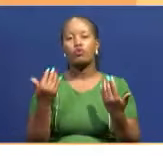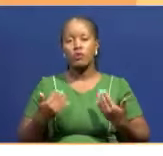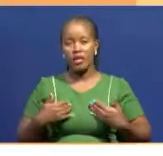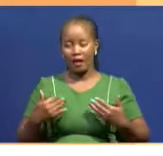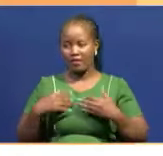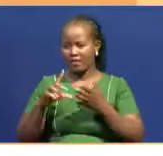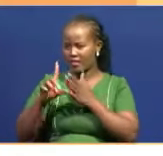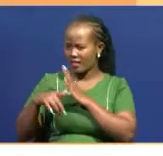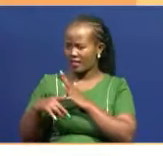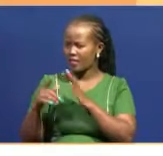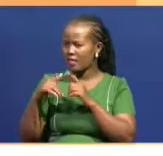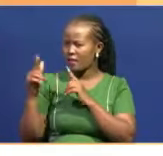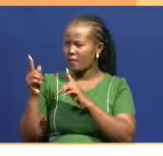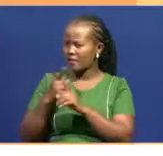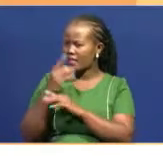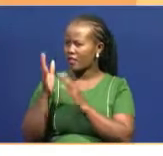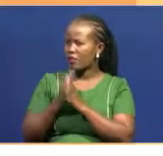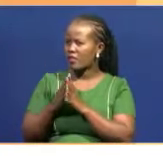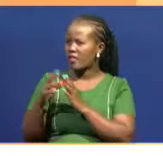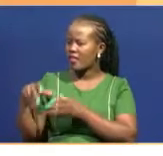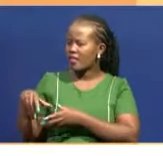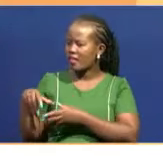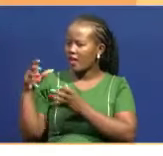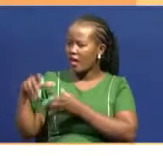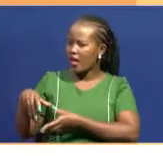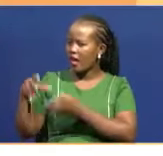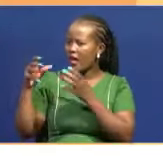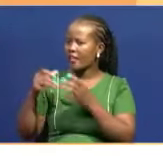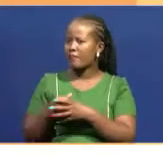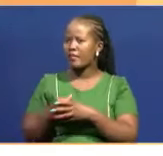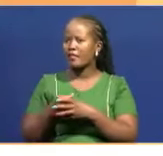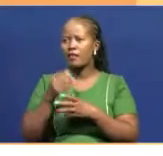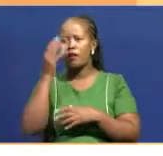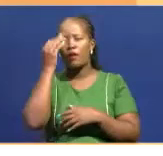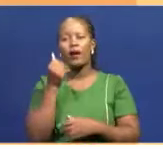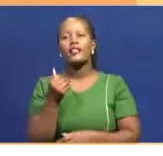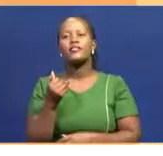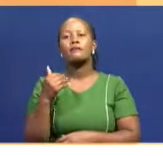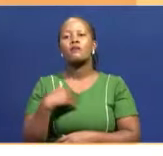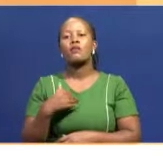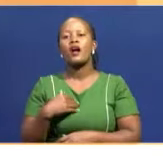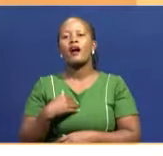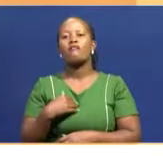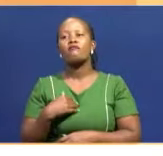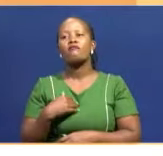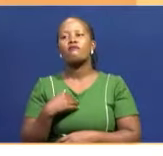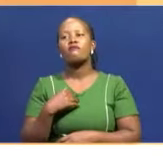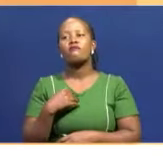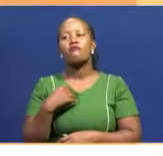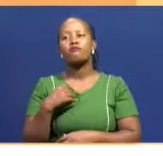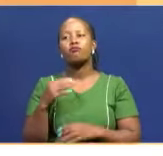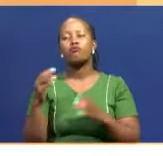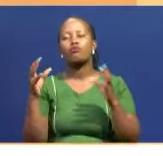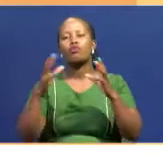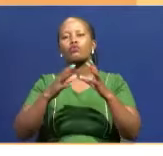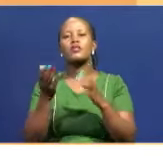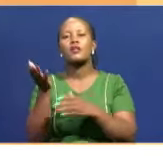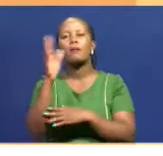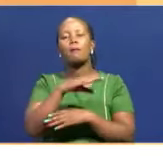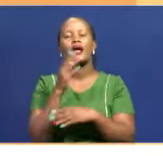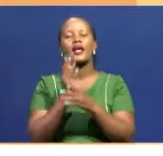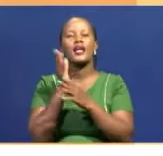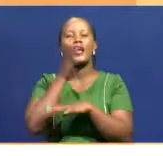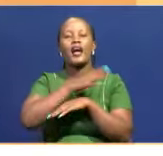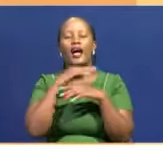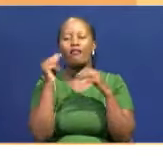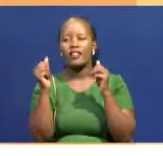But we start with rugby because right now we have got the Super Series back after 10 years. You know, everyone's been waiting. It's something